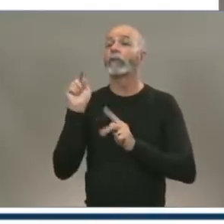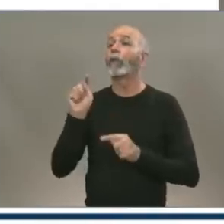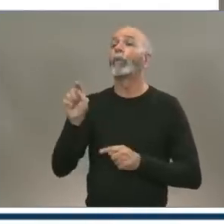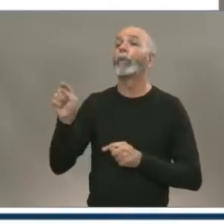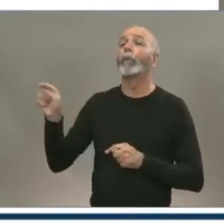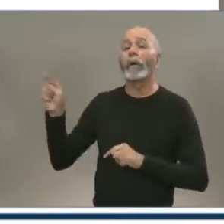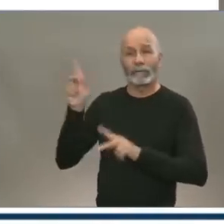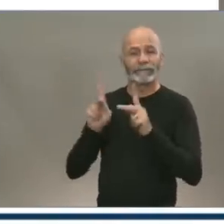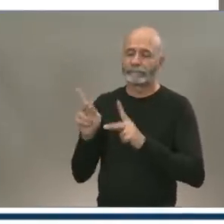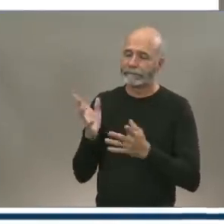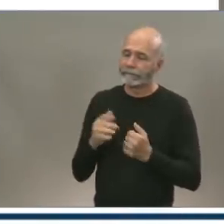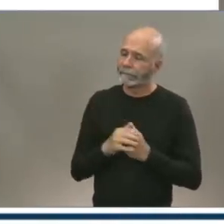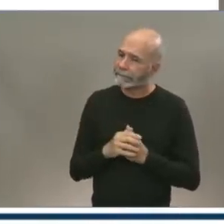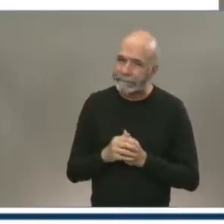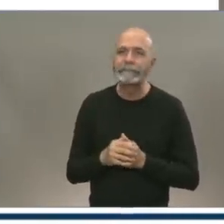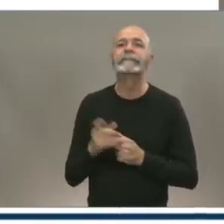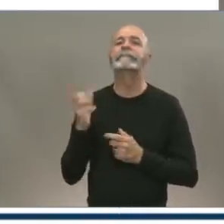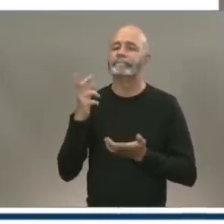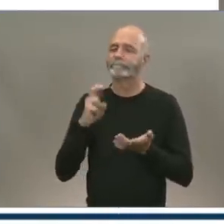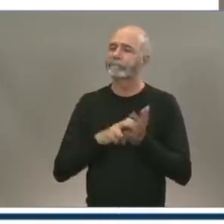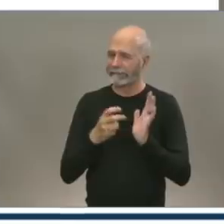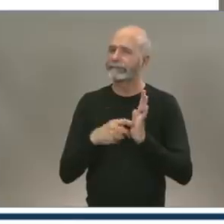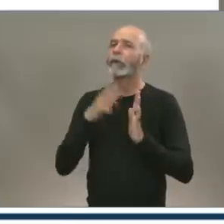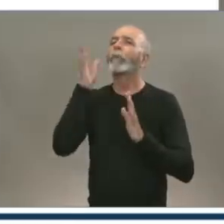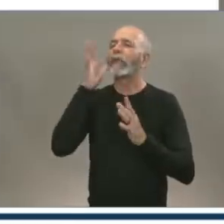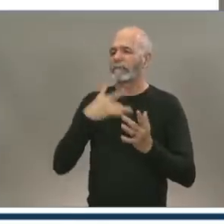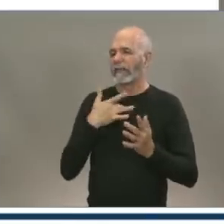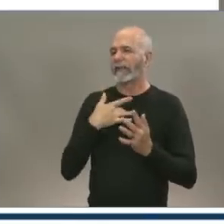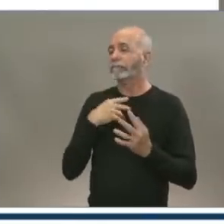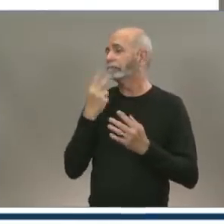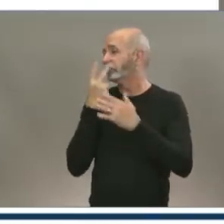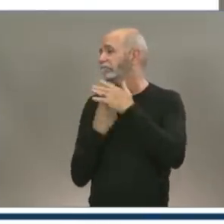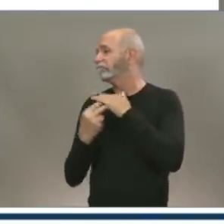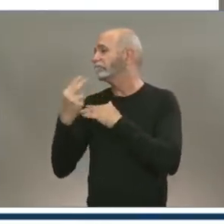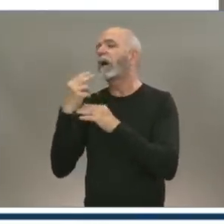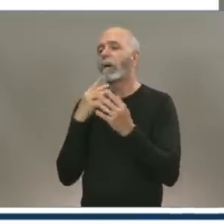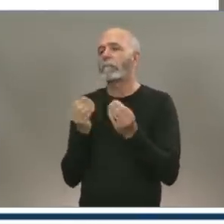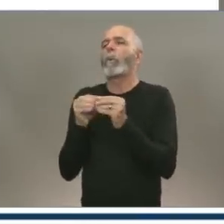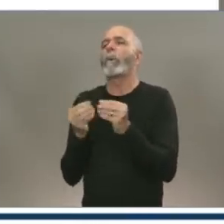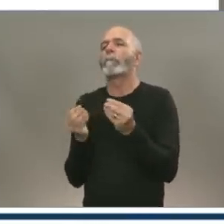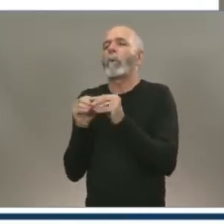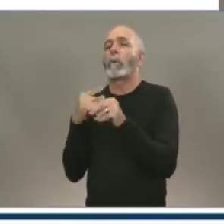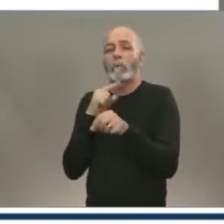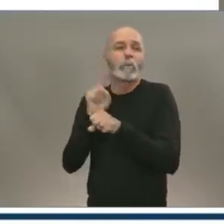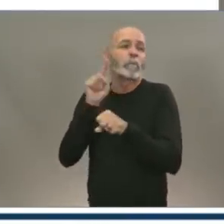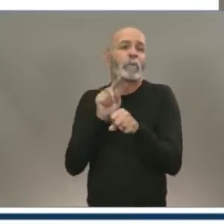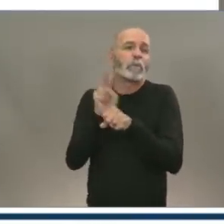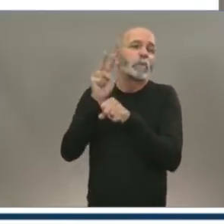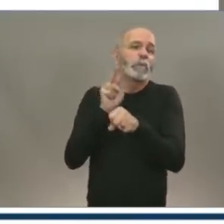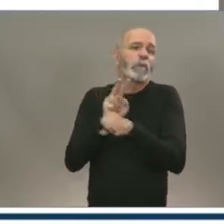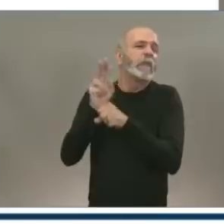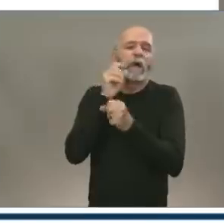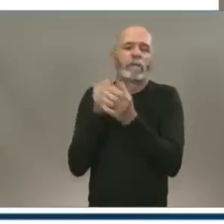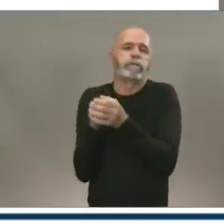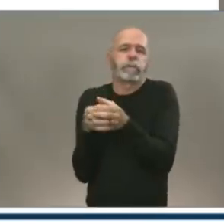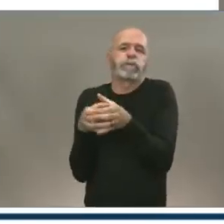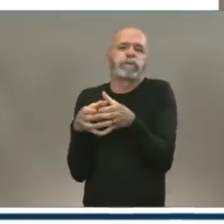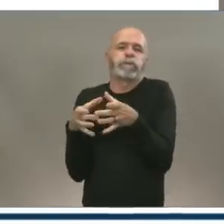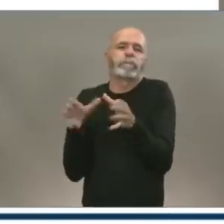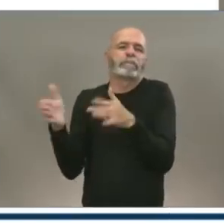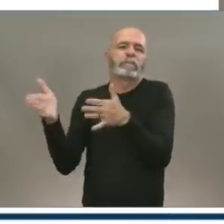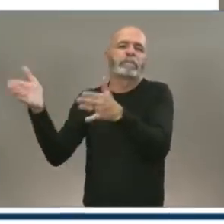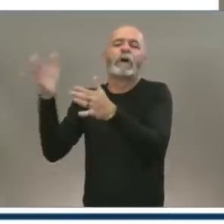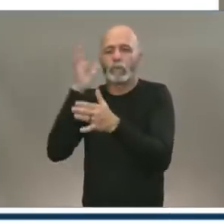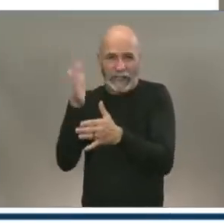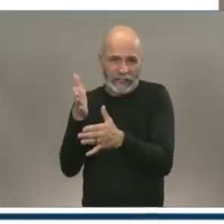to see ebbs and flows in the number of cases across the province in the weeks and months ahead. Unfortunately, from what we are now seeing